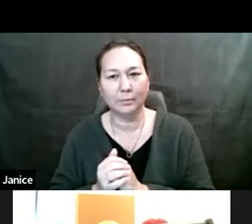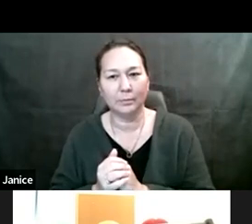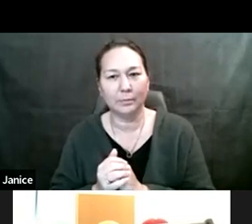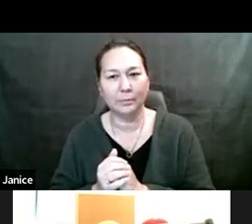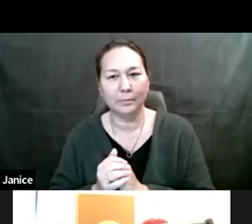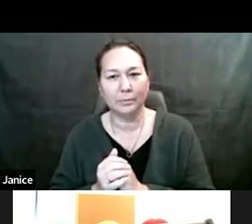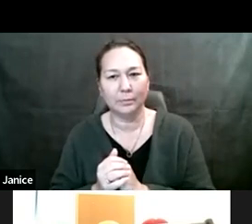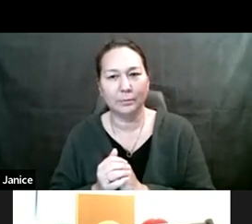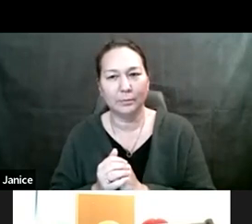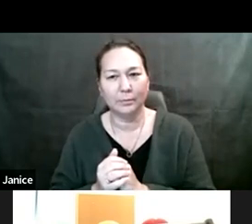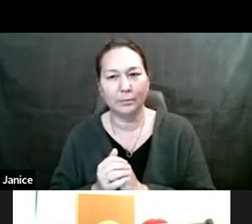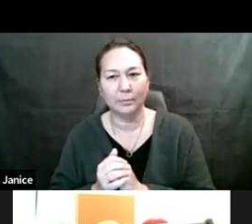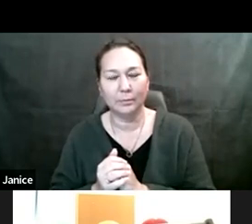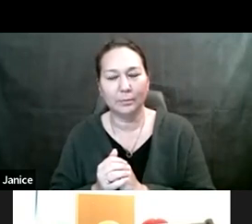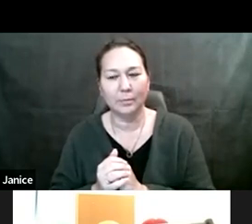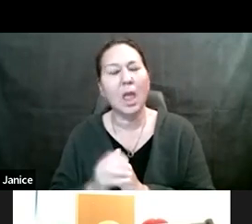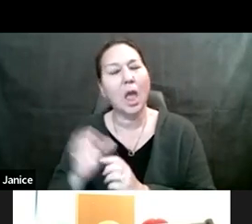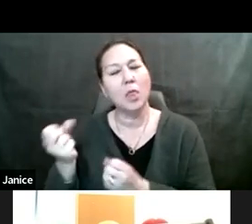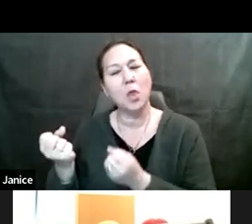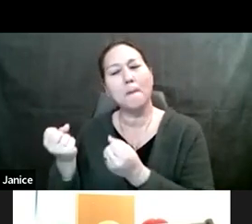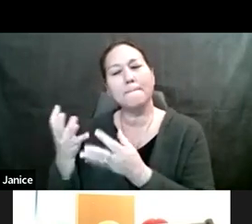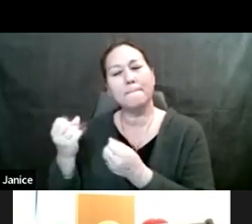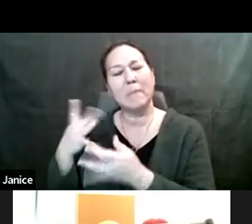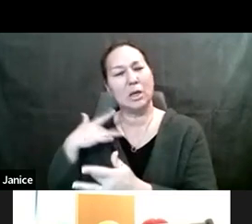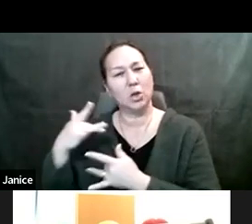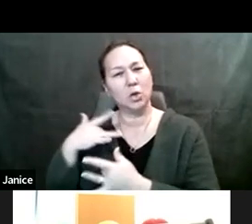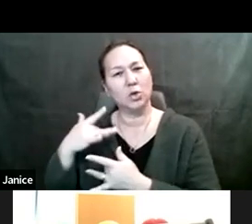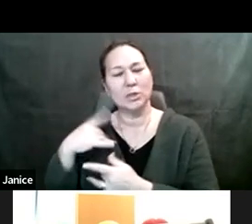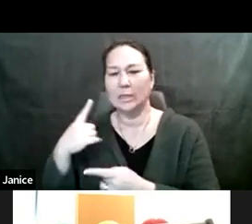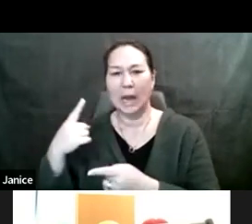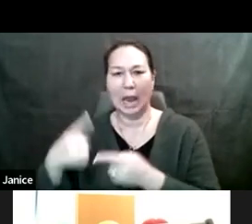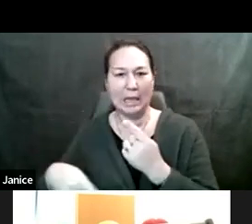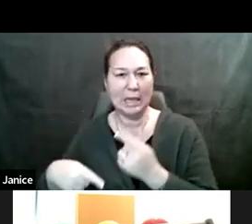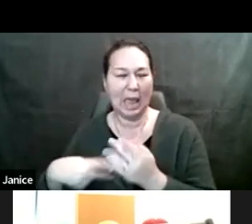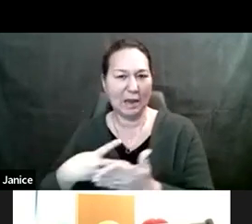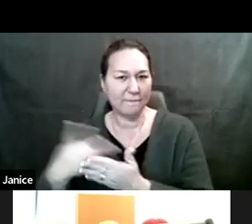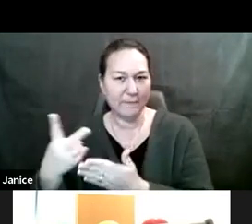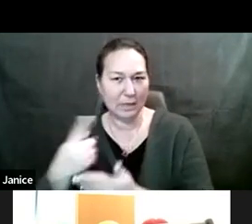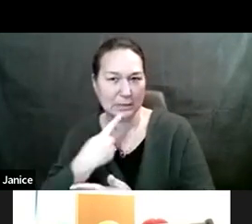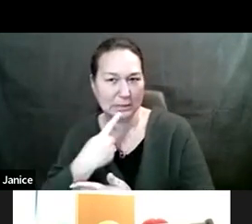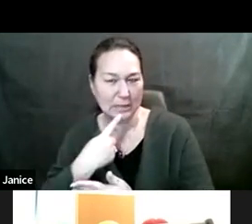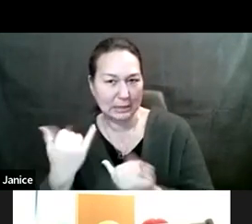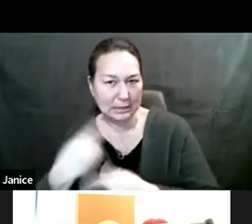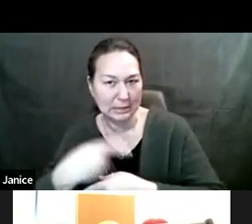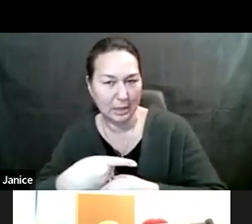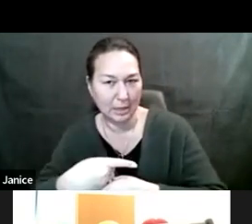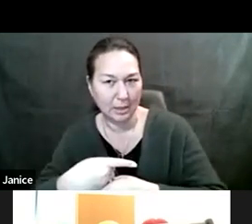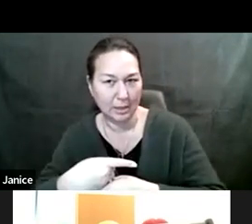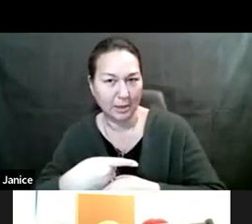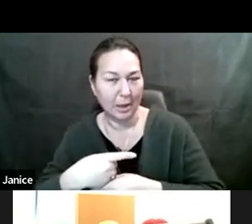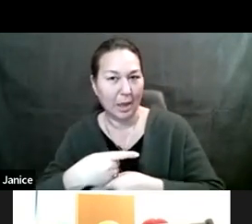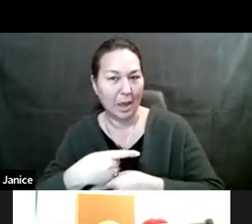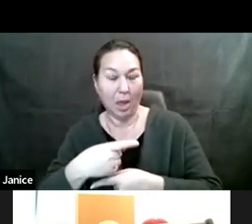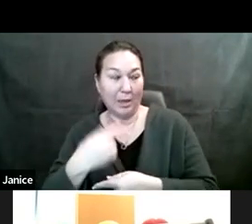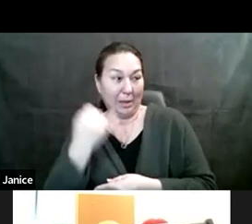but there are many concerns that I cannot fail to mention today because otherwise I would not be doing